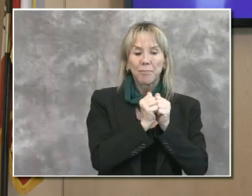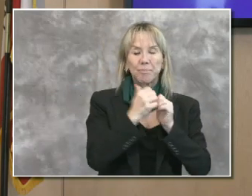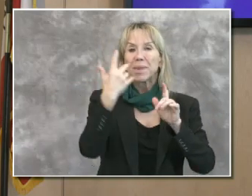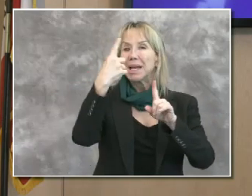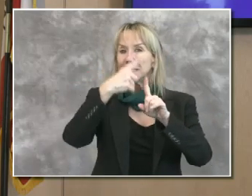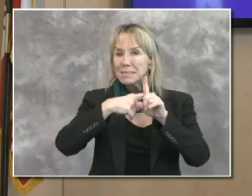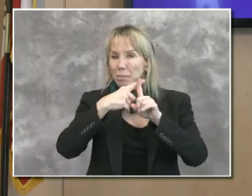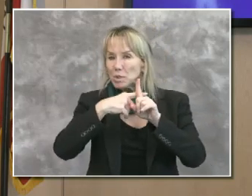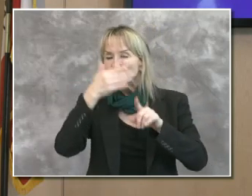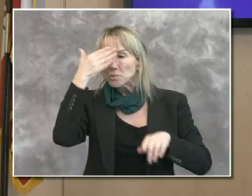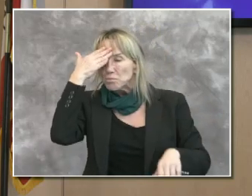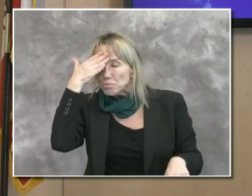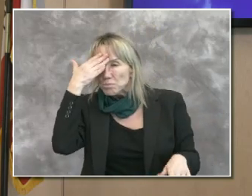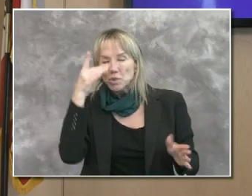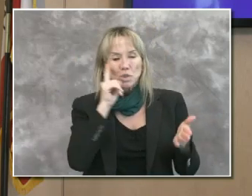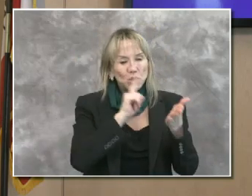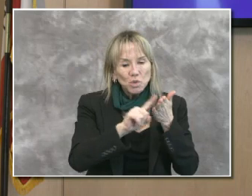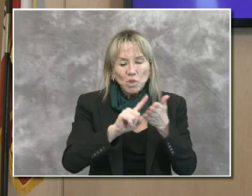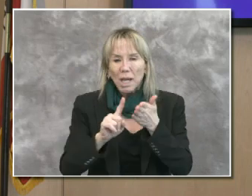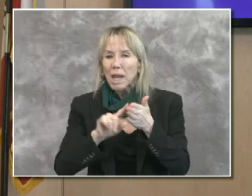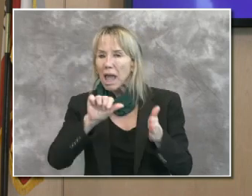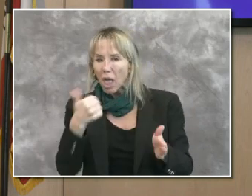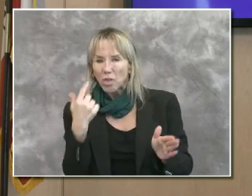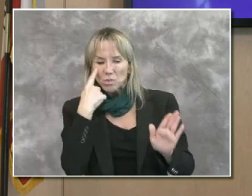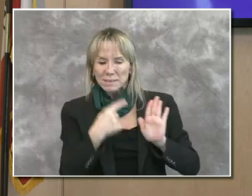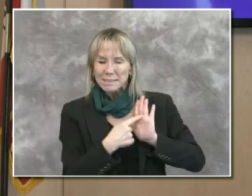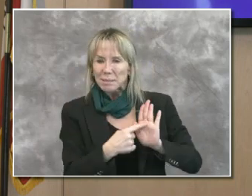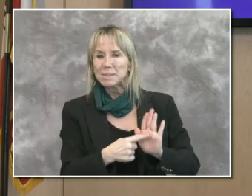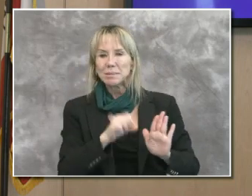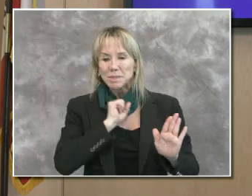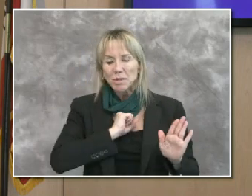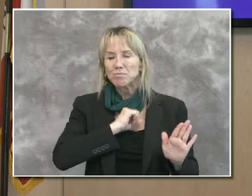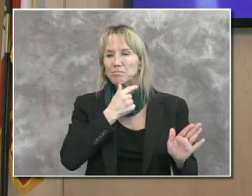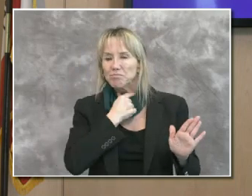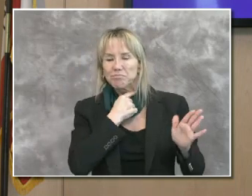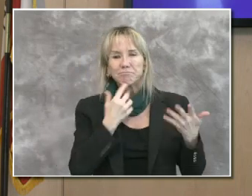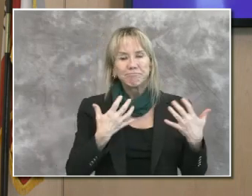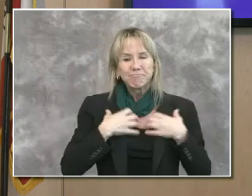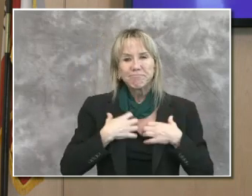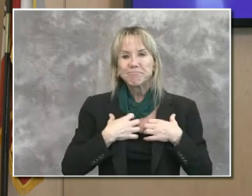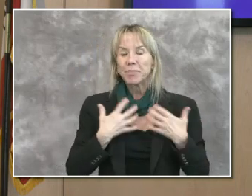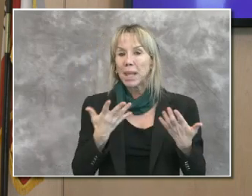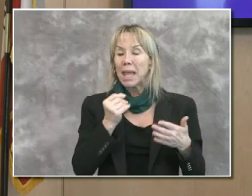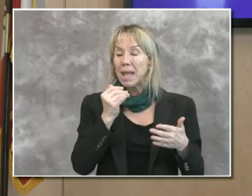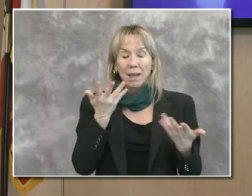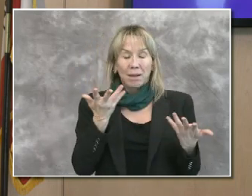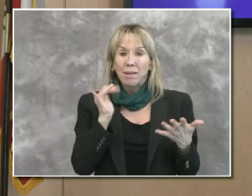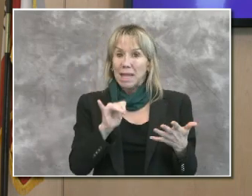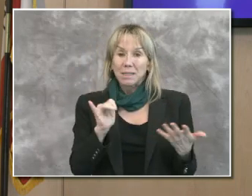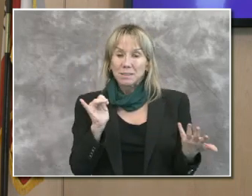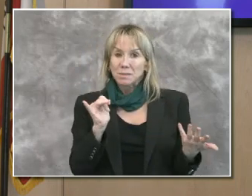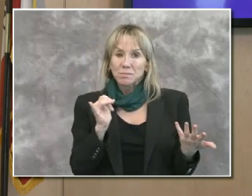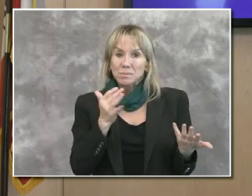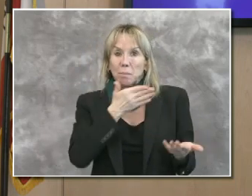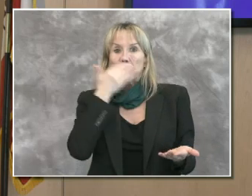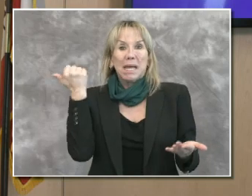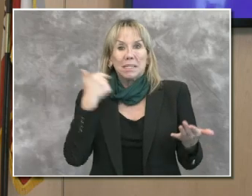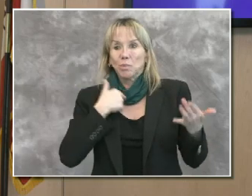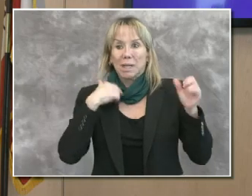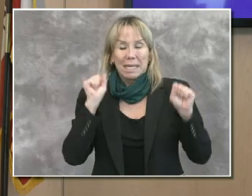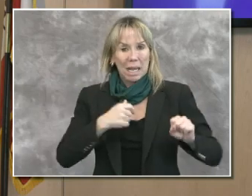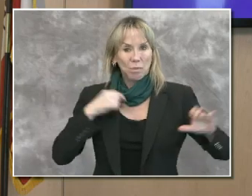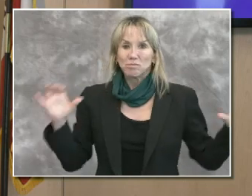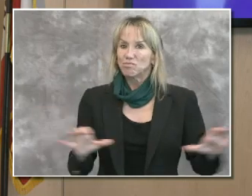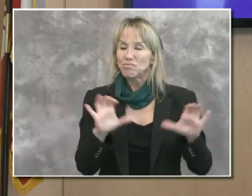temperature checks and searches for symptoms. And that goes well to do the very best that we possibly can to ensure